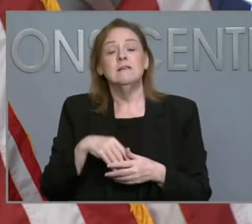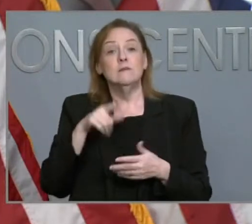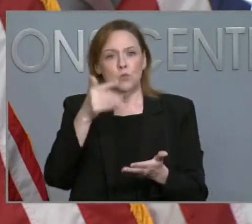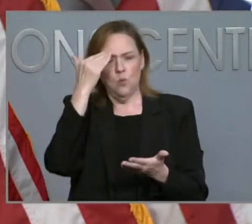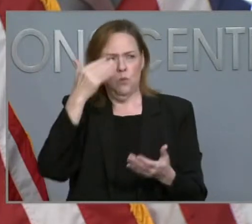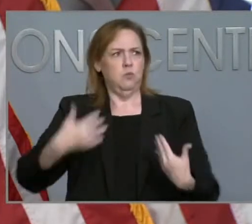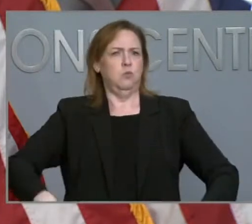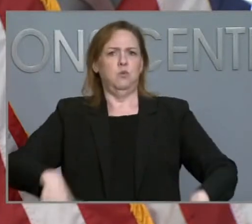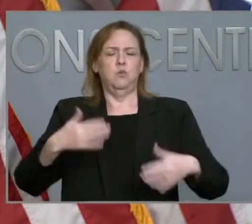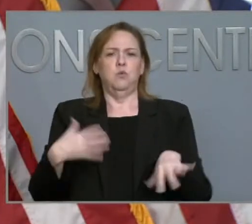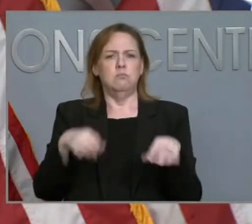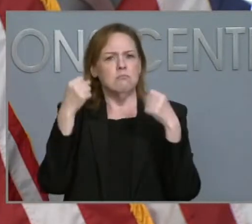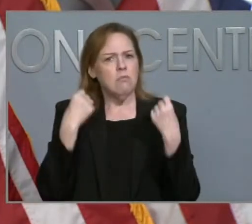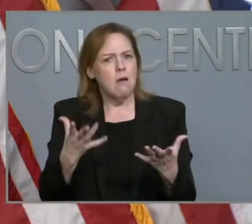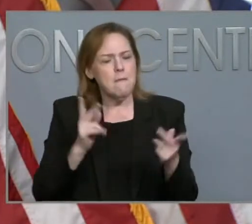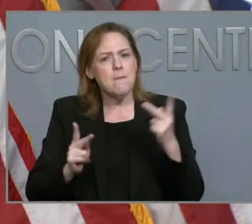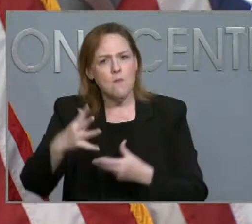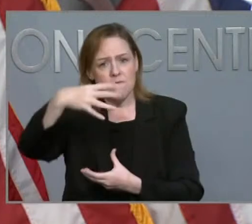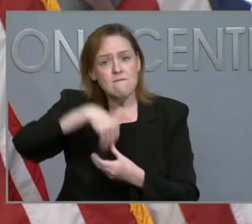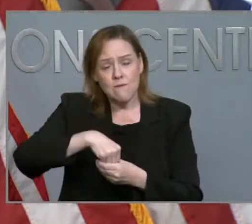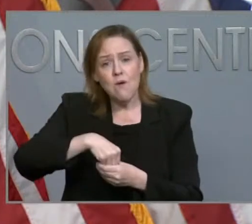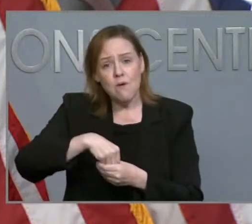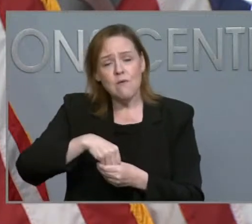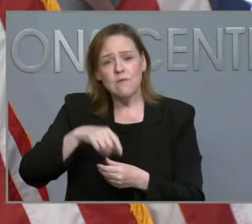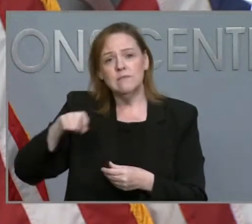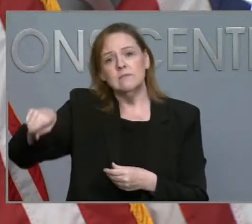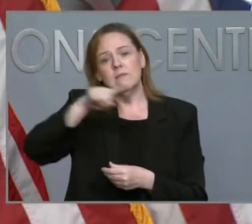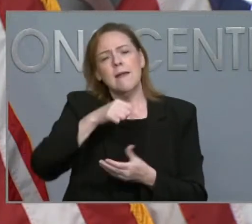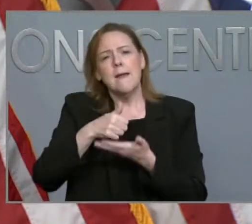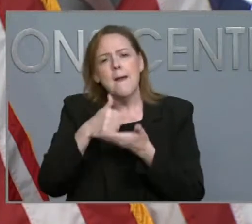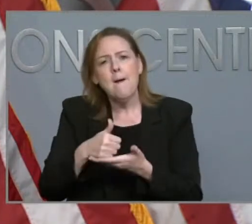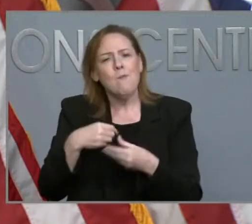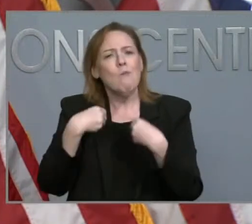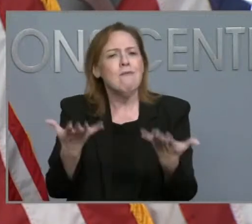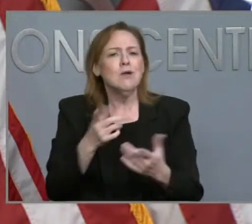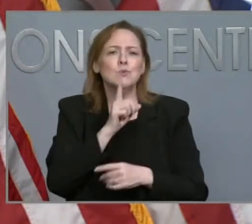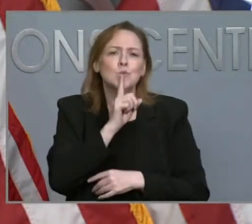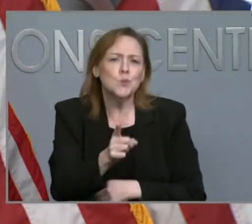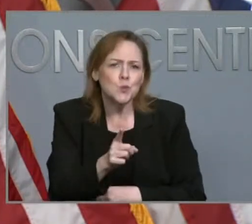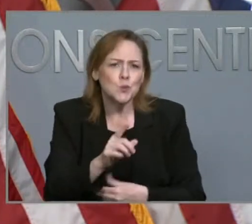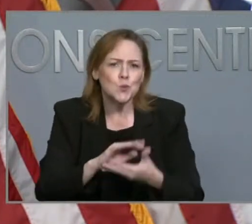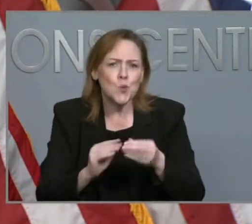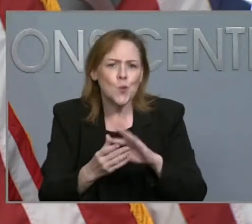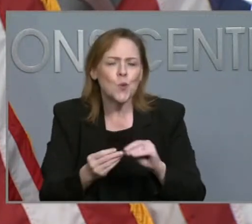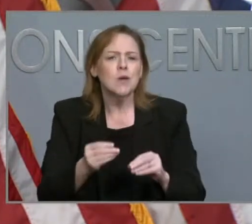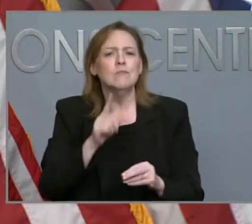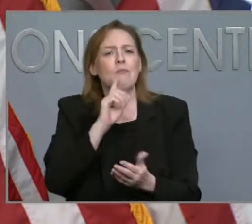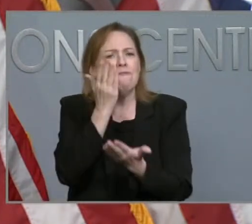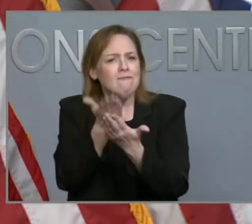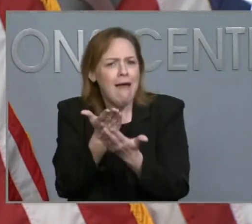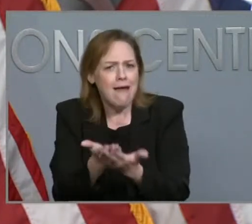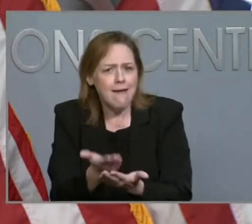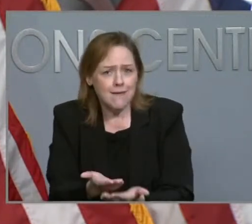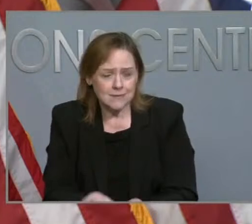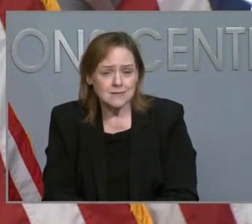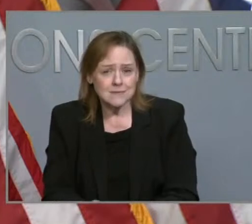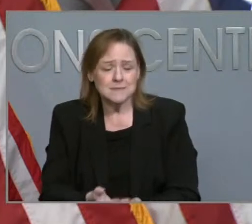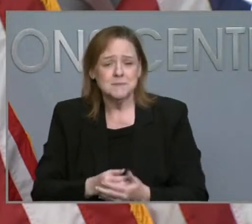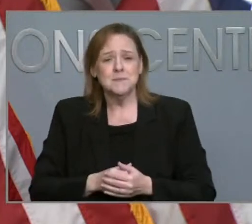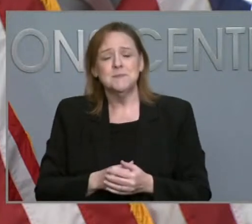are involved, that they are able to help, provide the truth, provide the facts. And